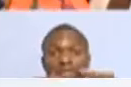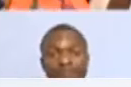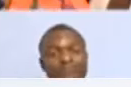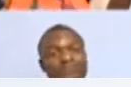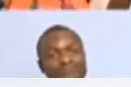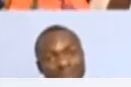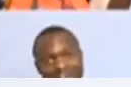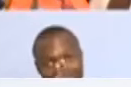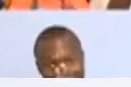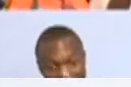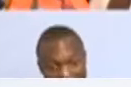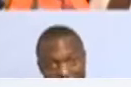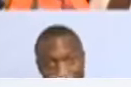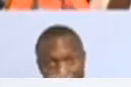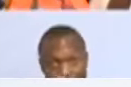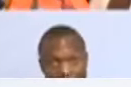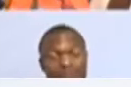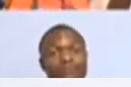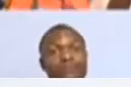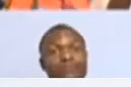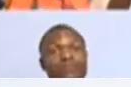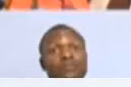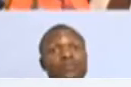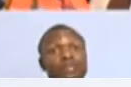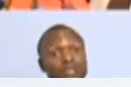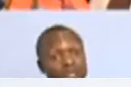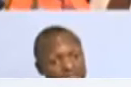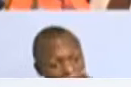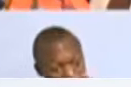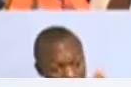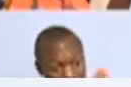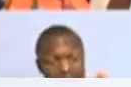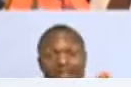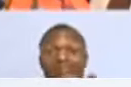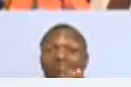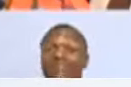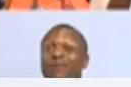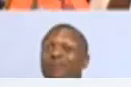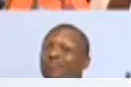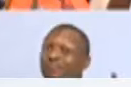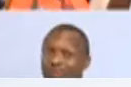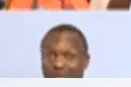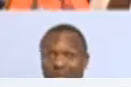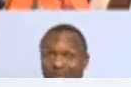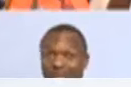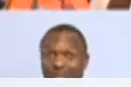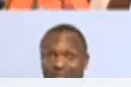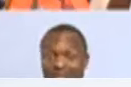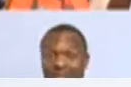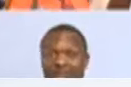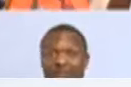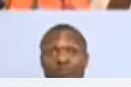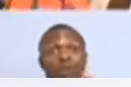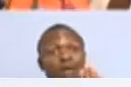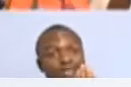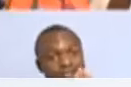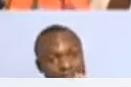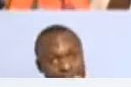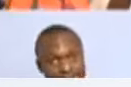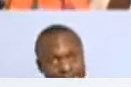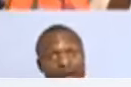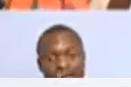Madam Speaker, the Constitution remains an important document for our identity as a